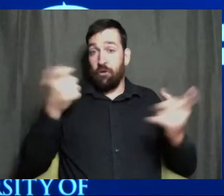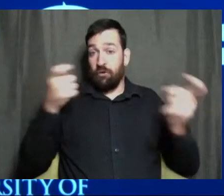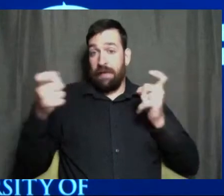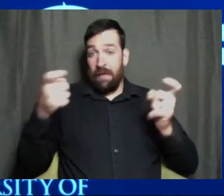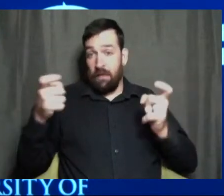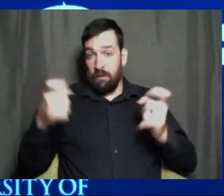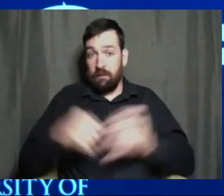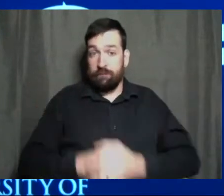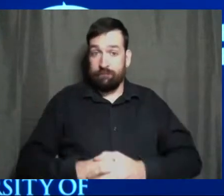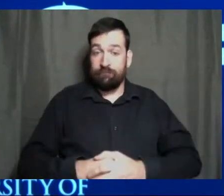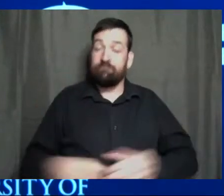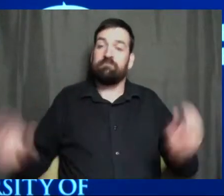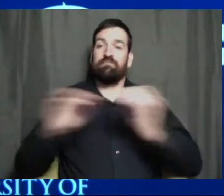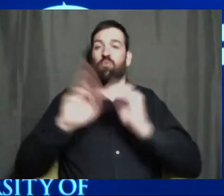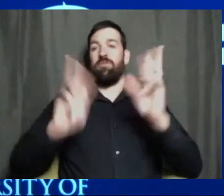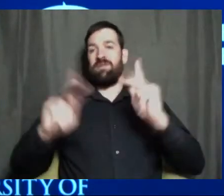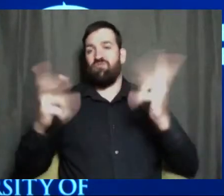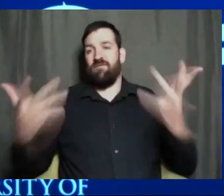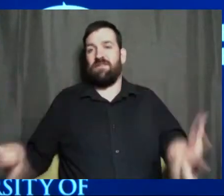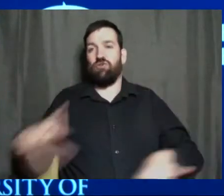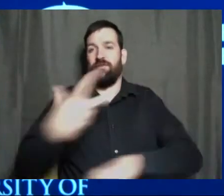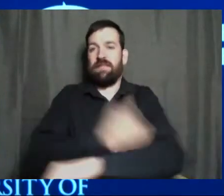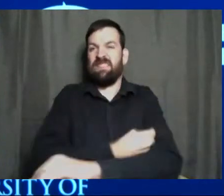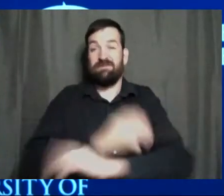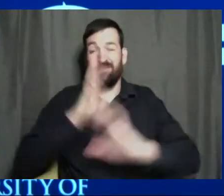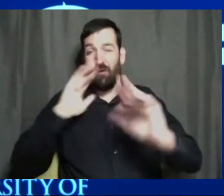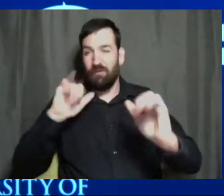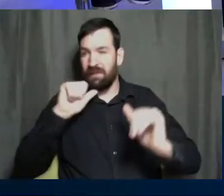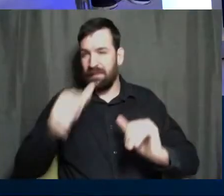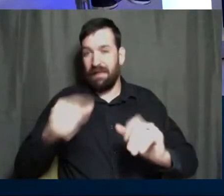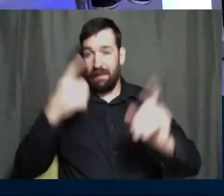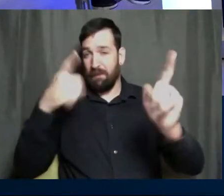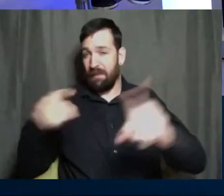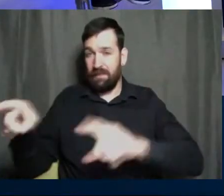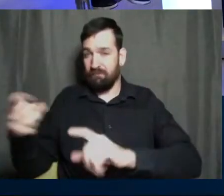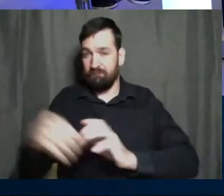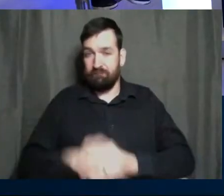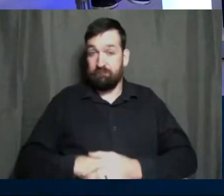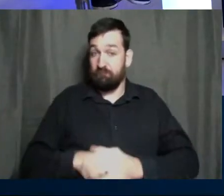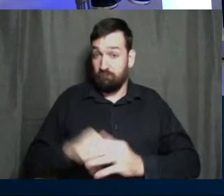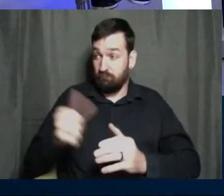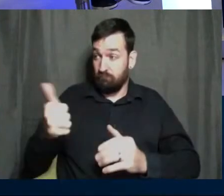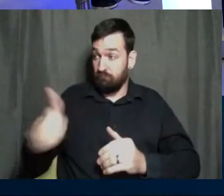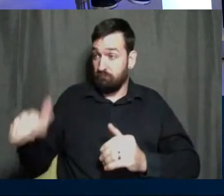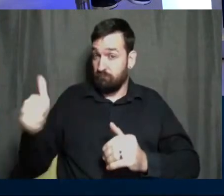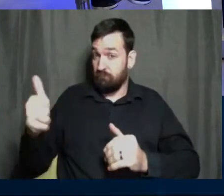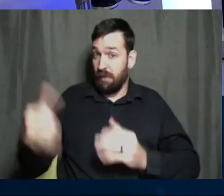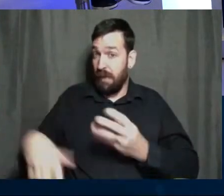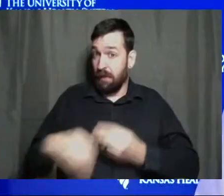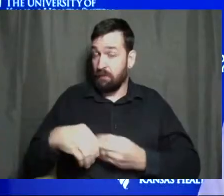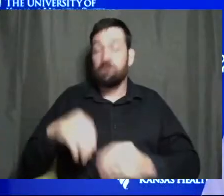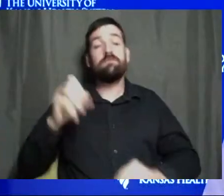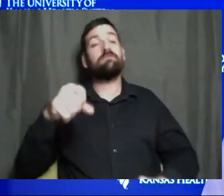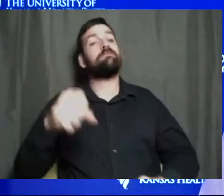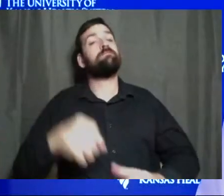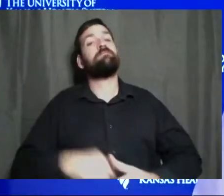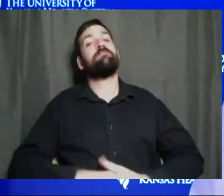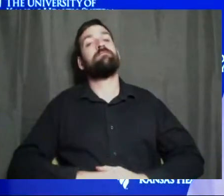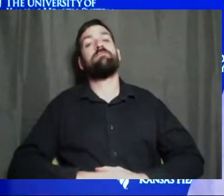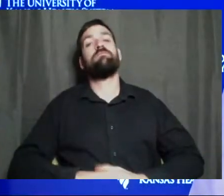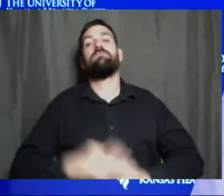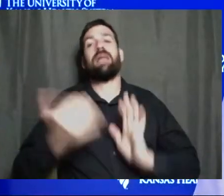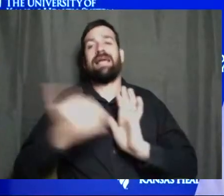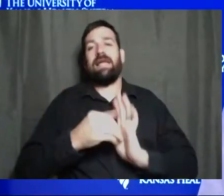people are vaccinated, so hopefully that won't be the case. Anything else to add, doctors? Yeah, I mean, I think, again, it's not just one thing,